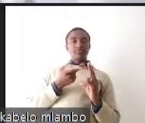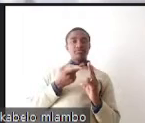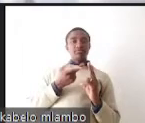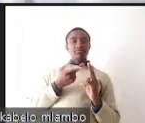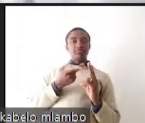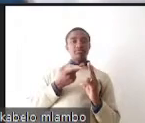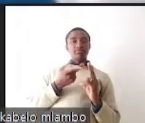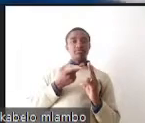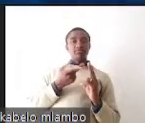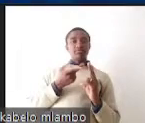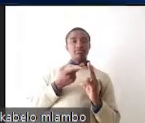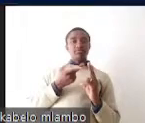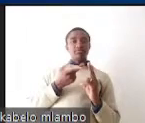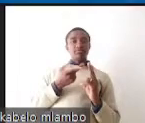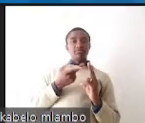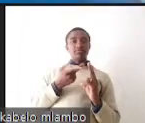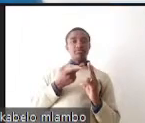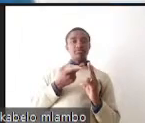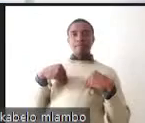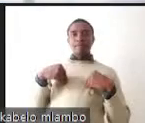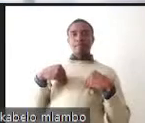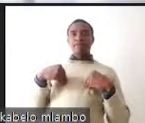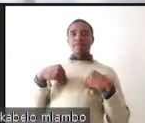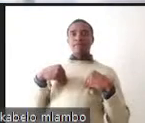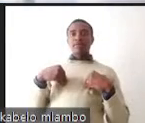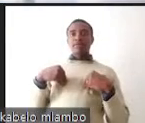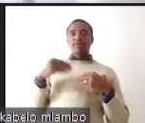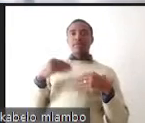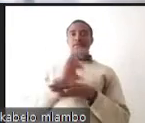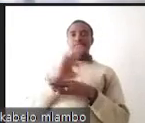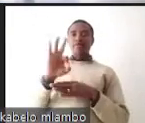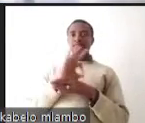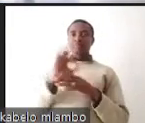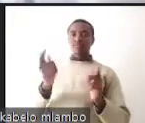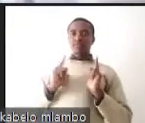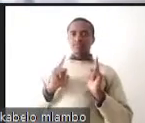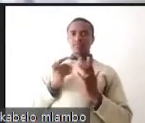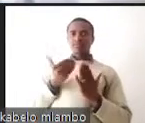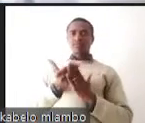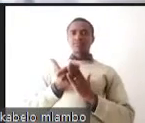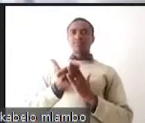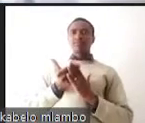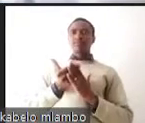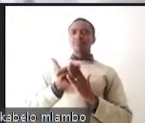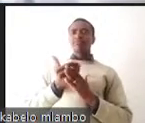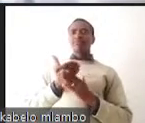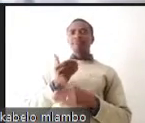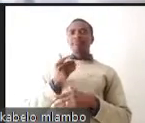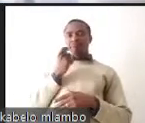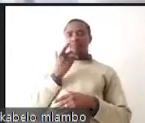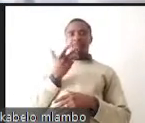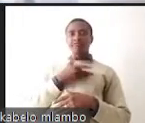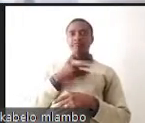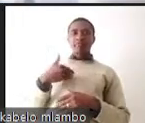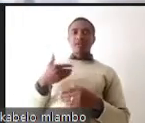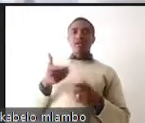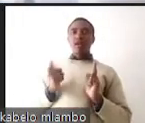of the organizer, if possible, can he or she allow me to share